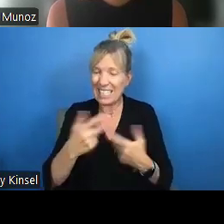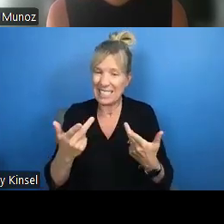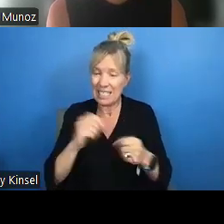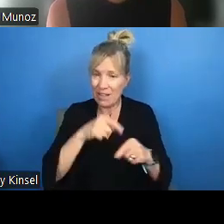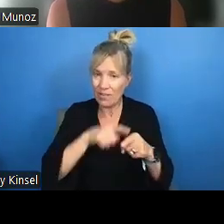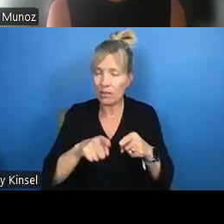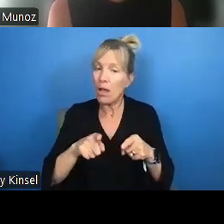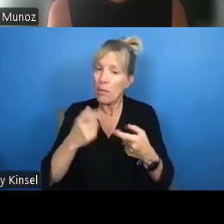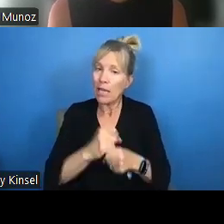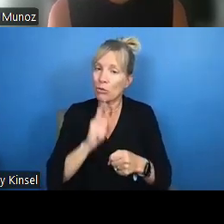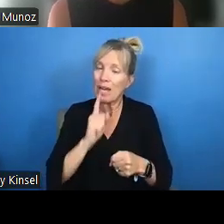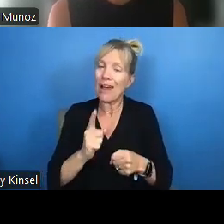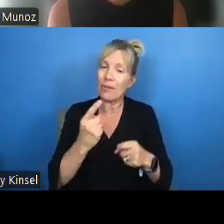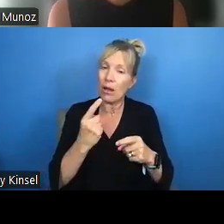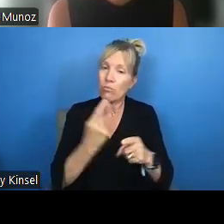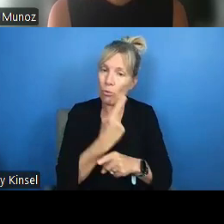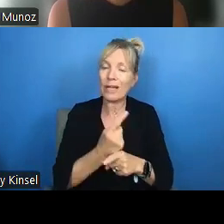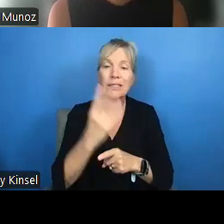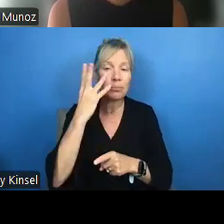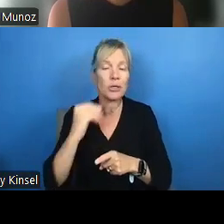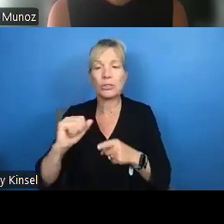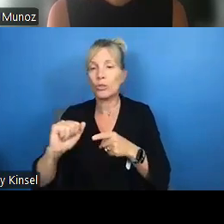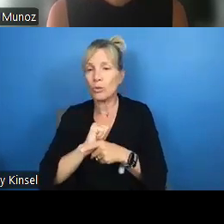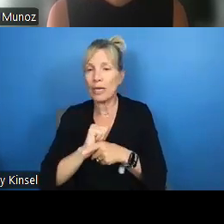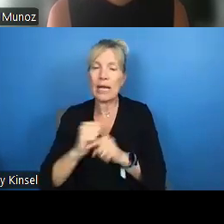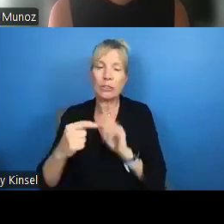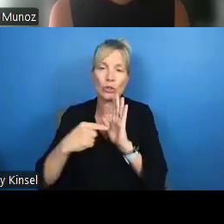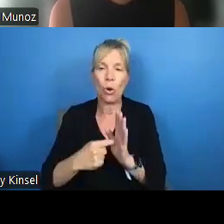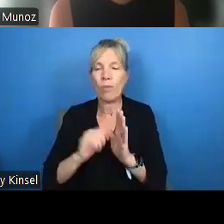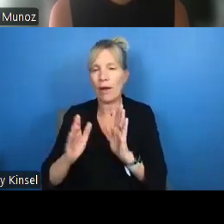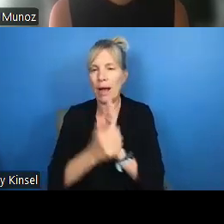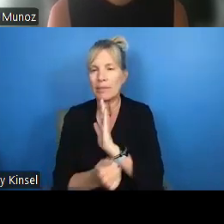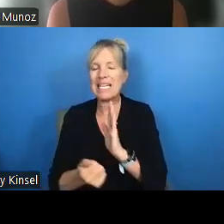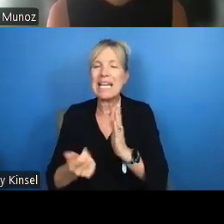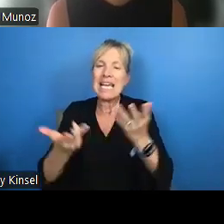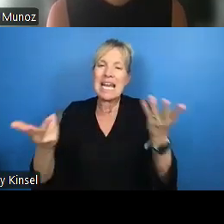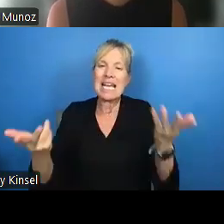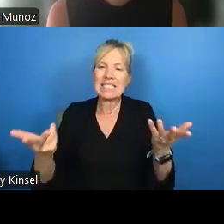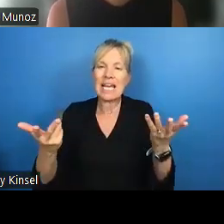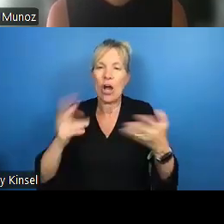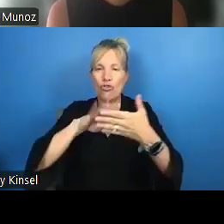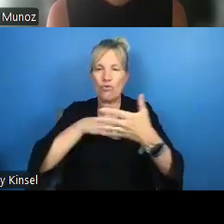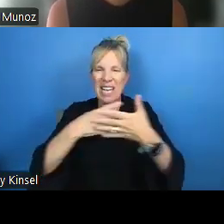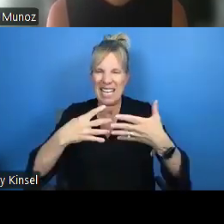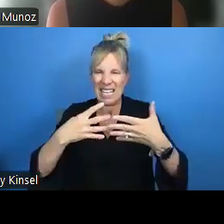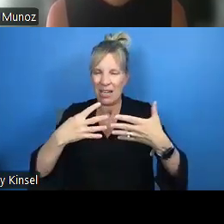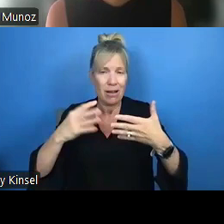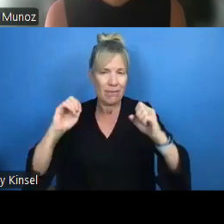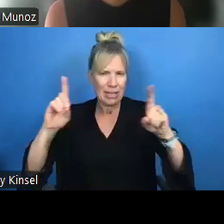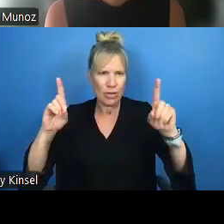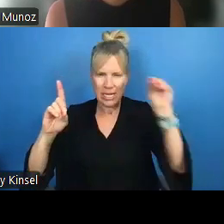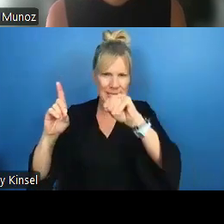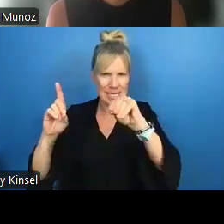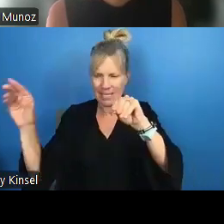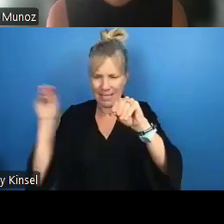the appropriate experience, training, and demonstrating those competencies. So it's kind of a a grid of,